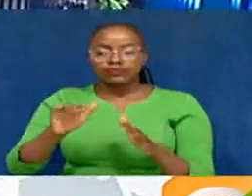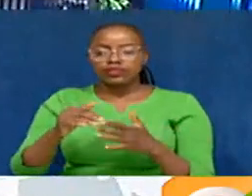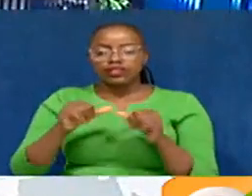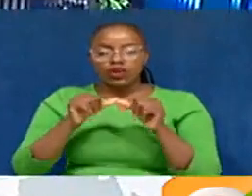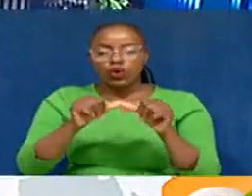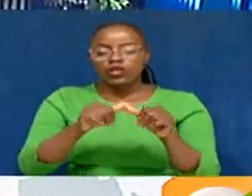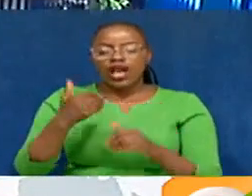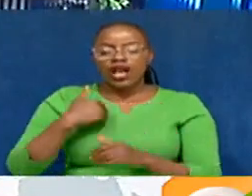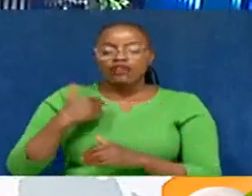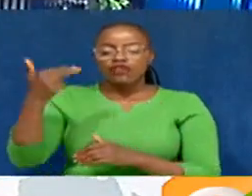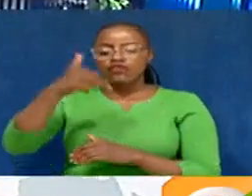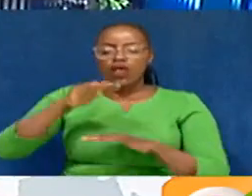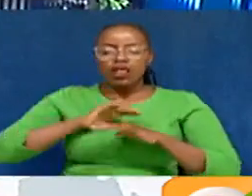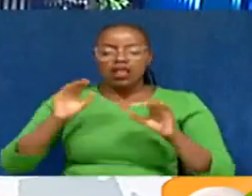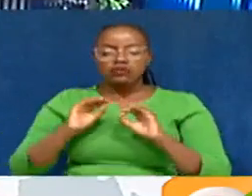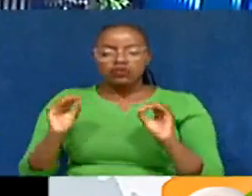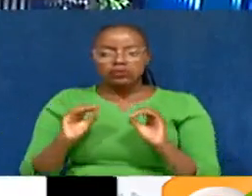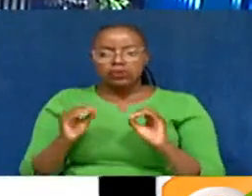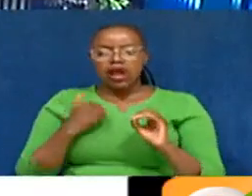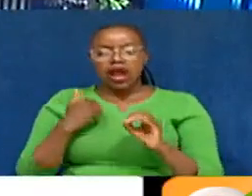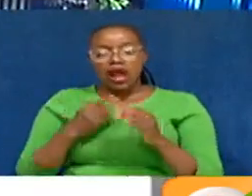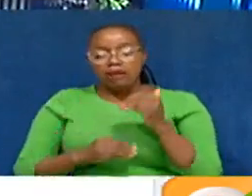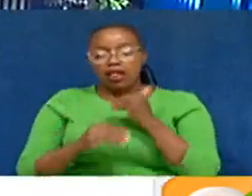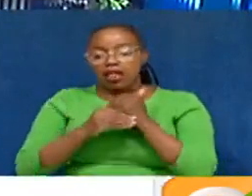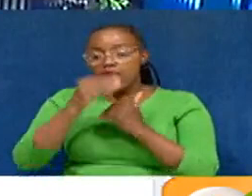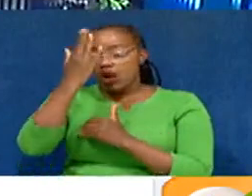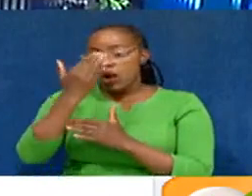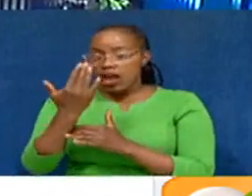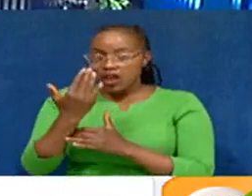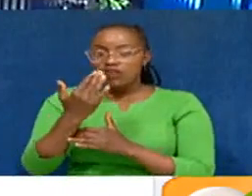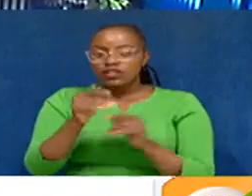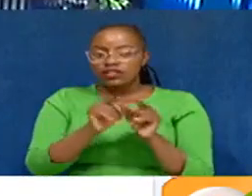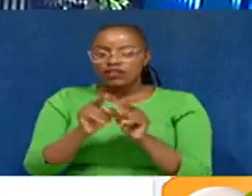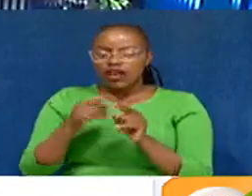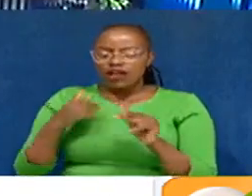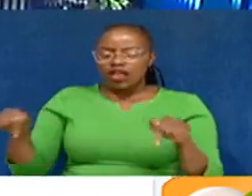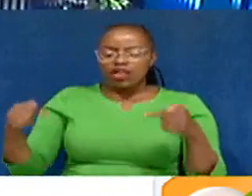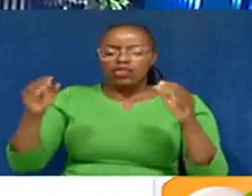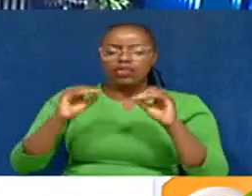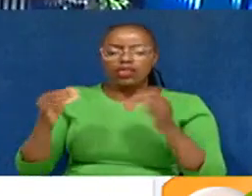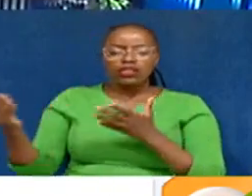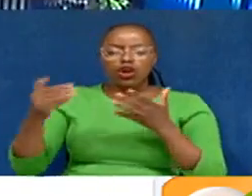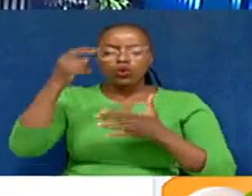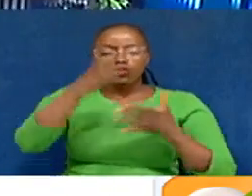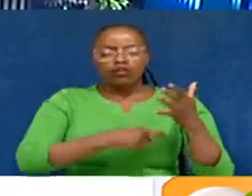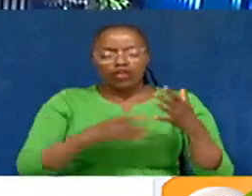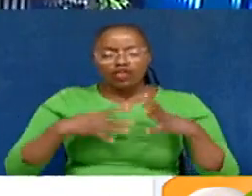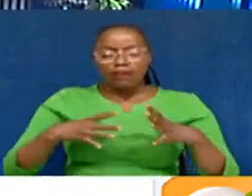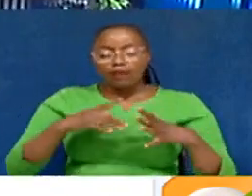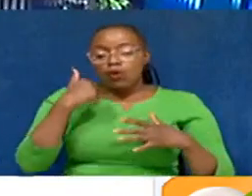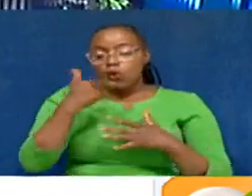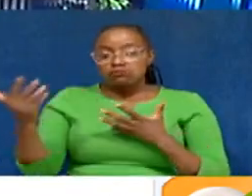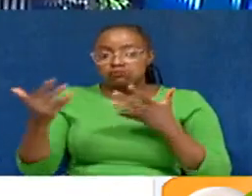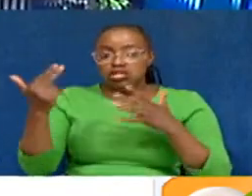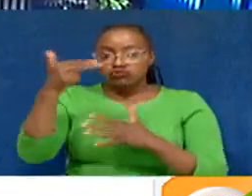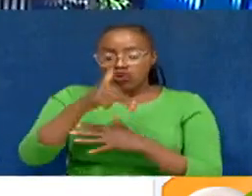The ongoing fuel shortage in parts of the country has been attributed to disagreement over import costs between oil marketing